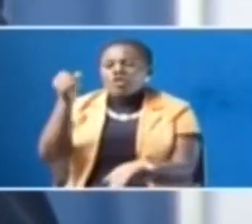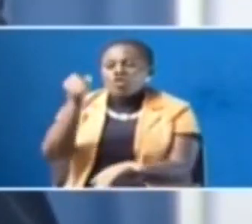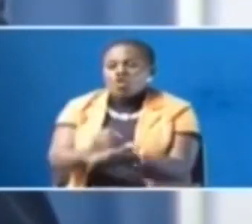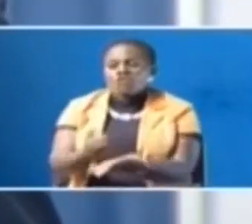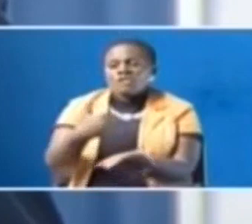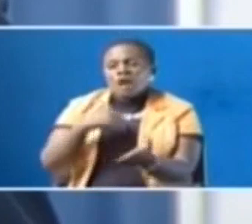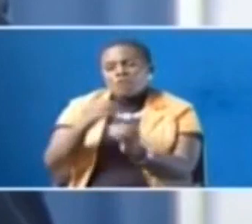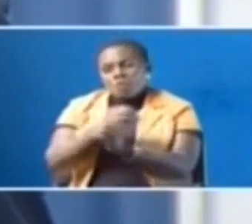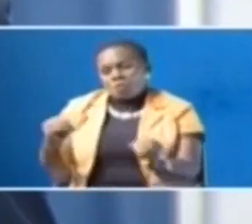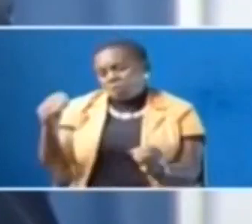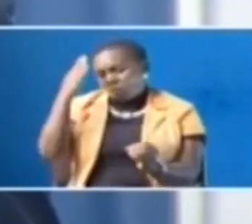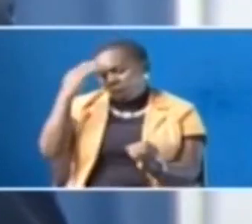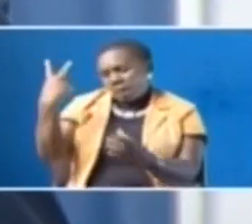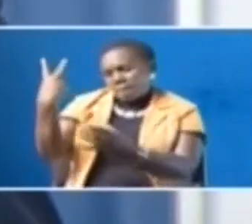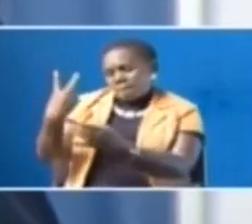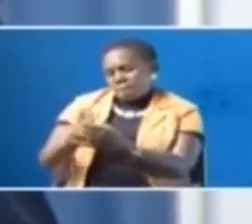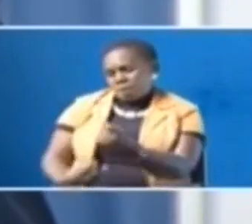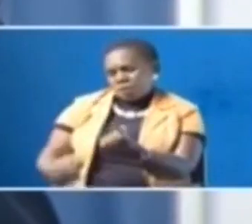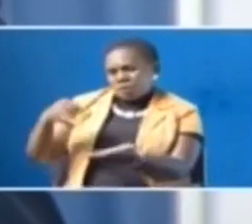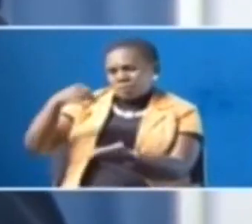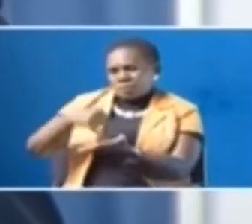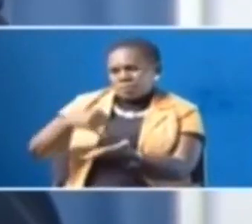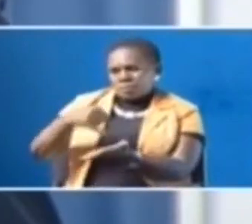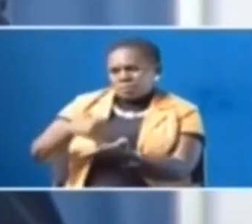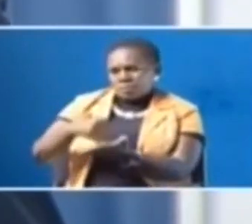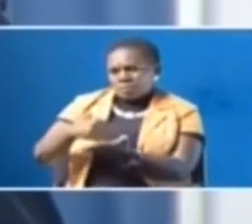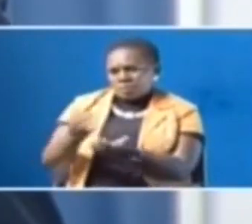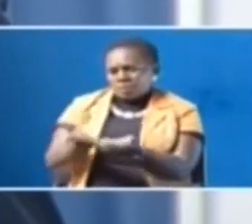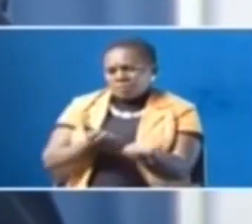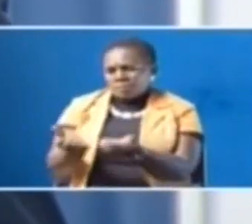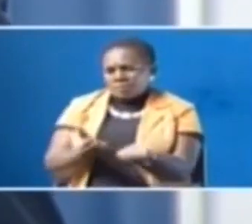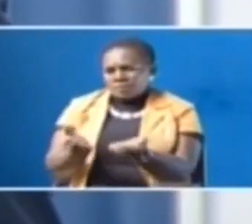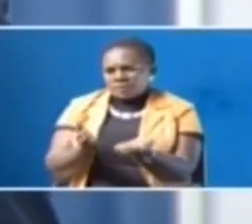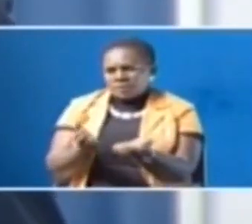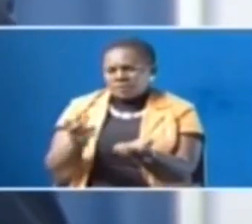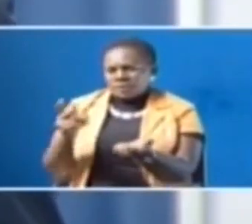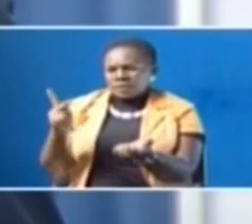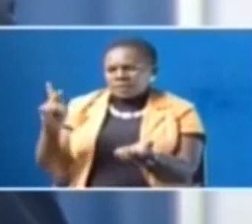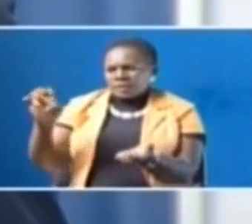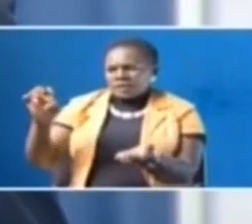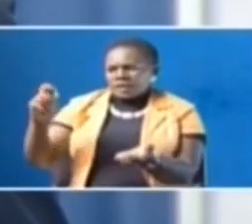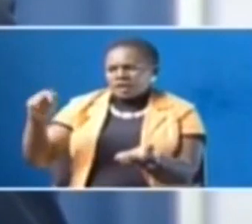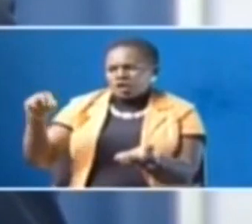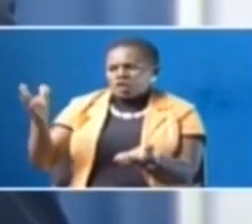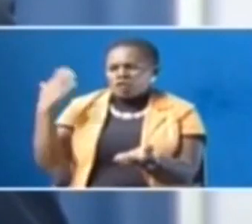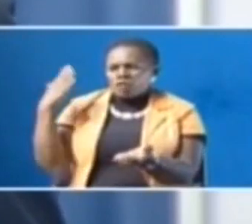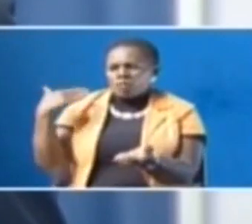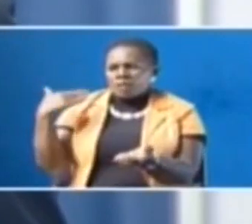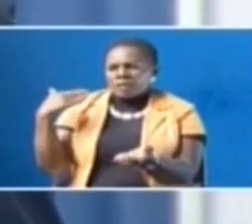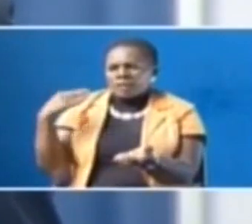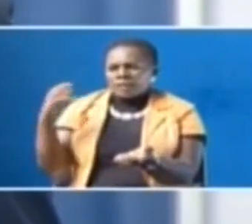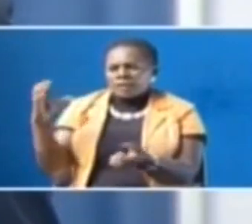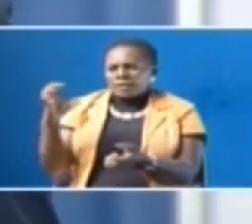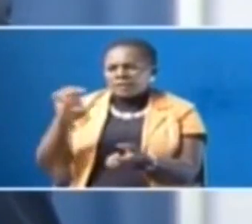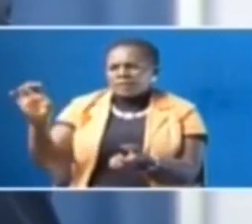after it emerged that the duo were involved in insider trading claims at Kennel Cobell. The two are former Kestrel Capital East